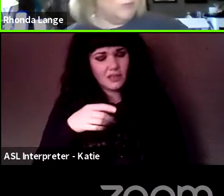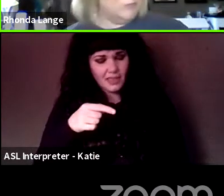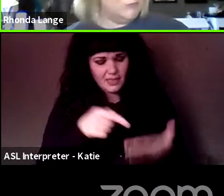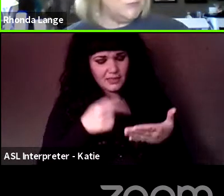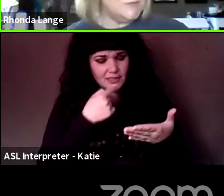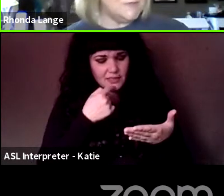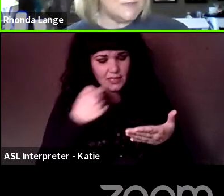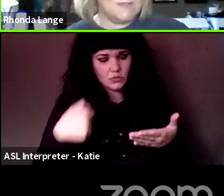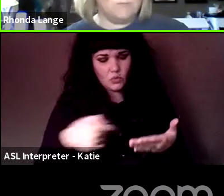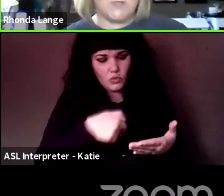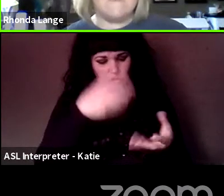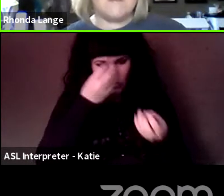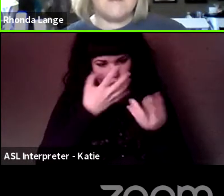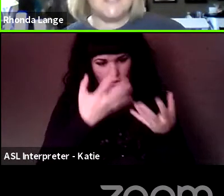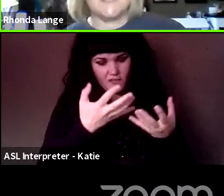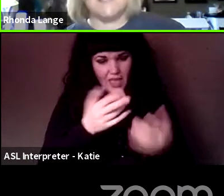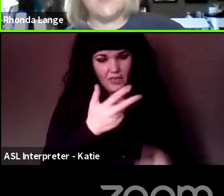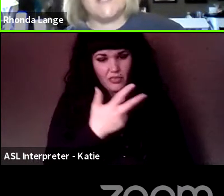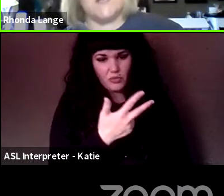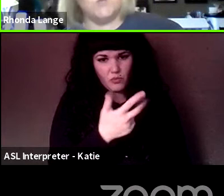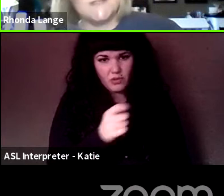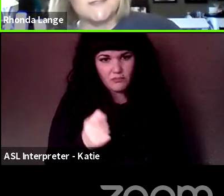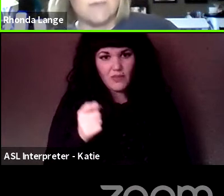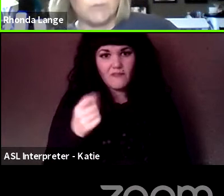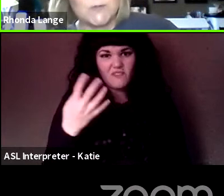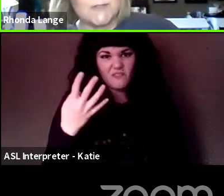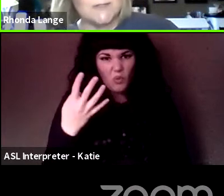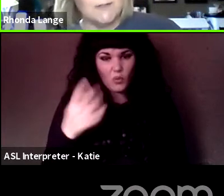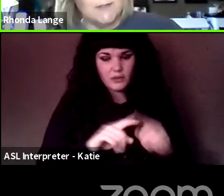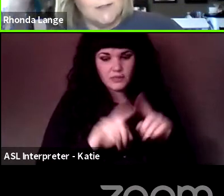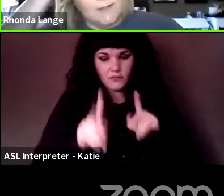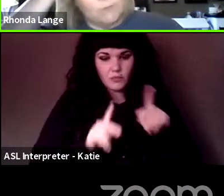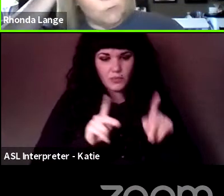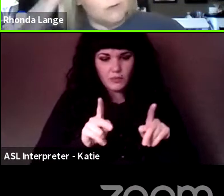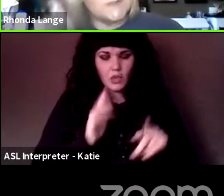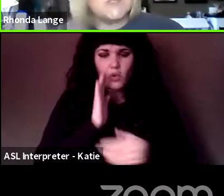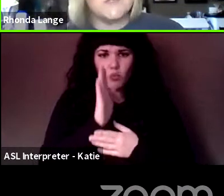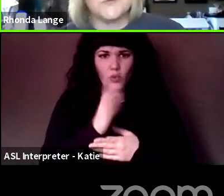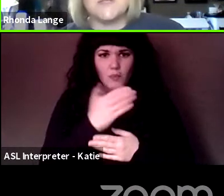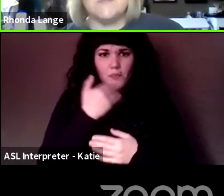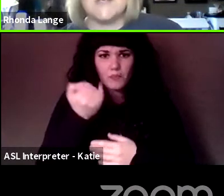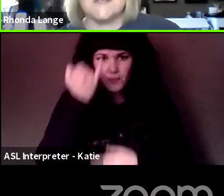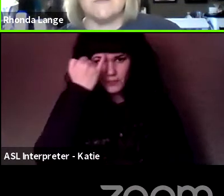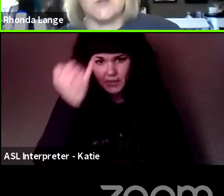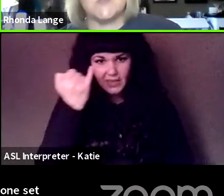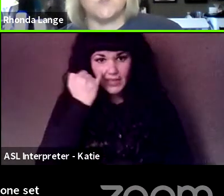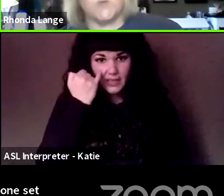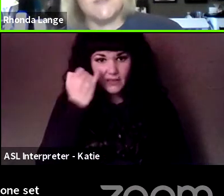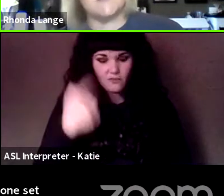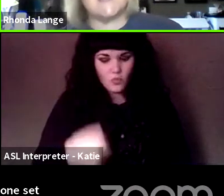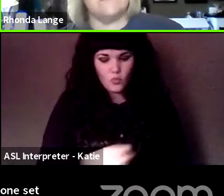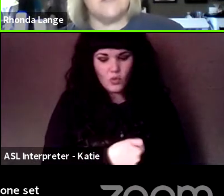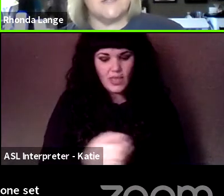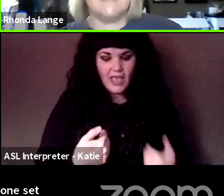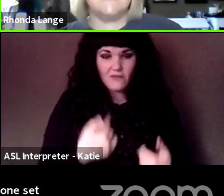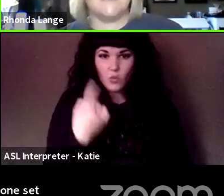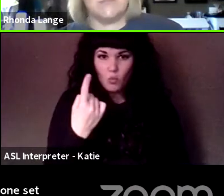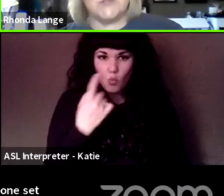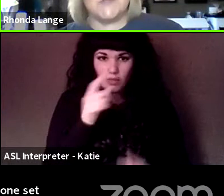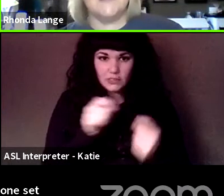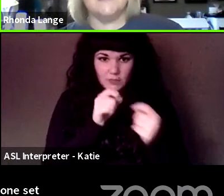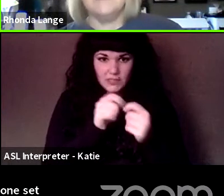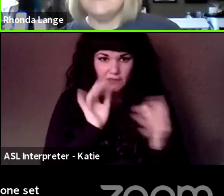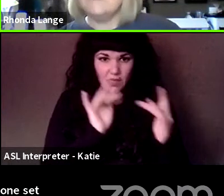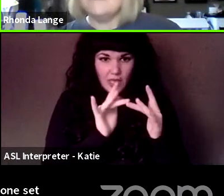I think it would be more prudent and more efficient if we had one set person. If somebody's going to miss, if there was one specific